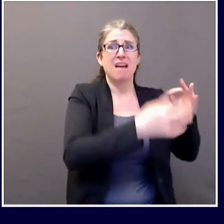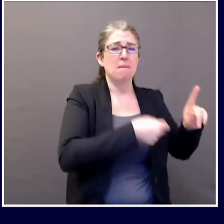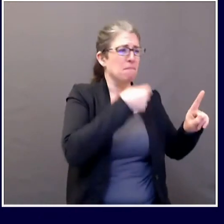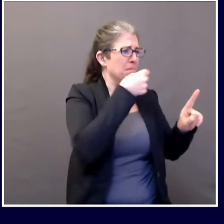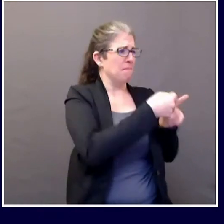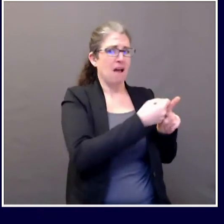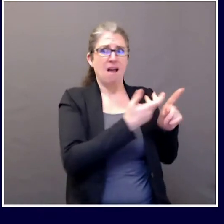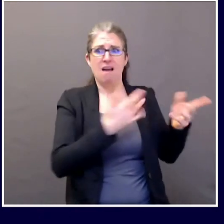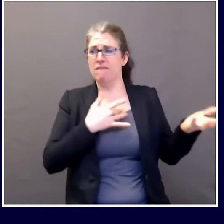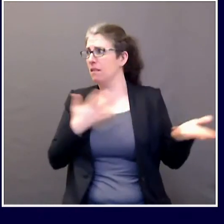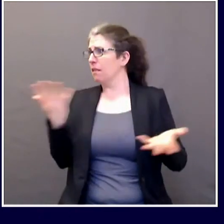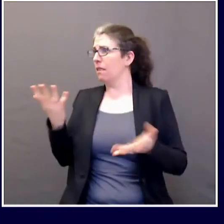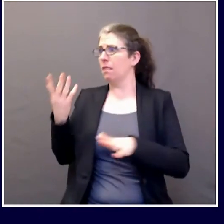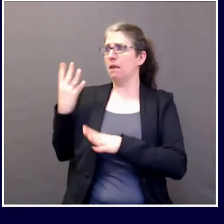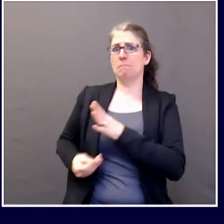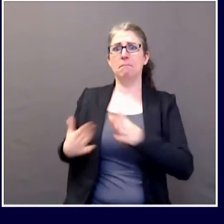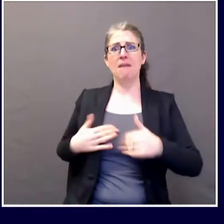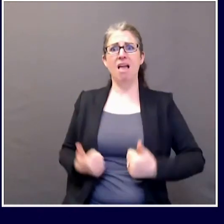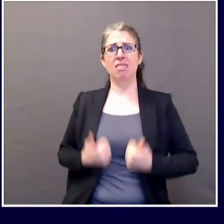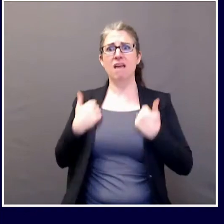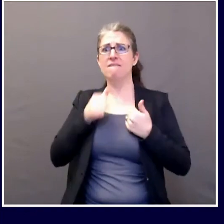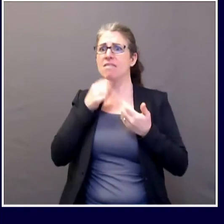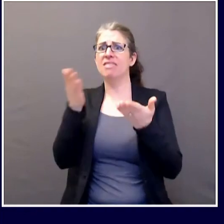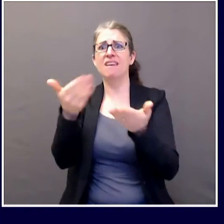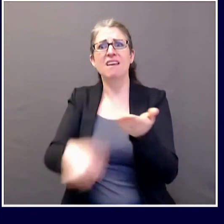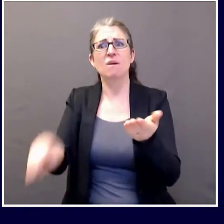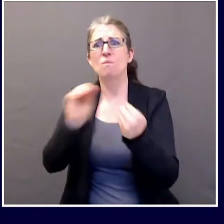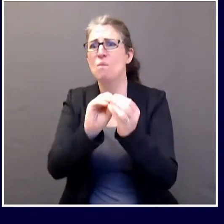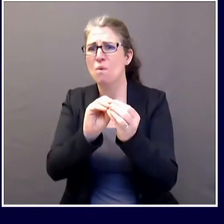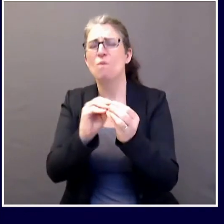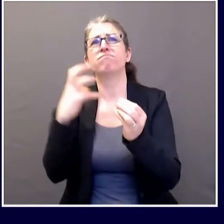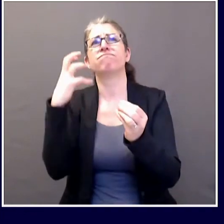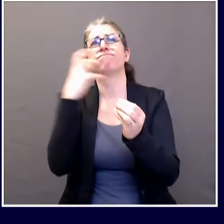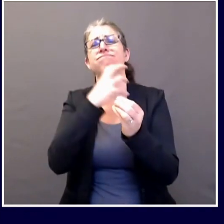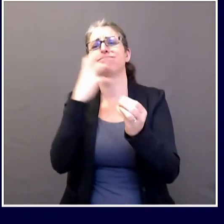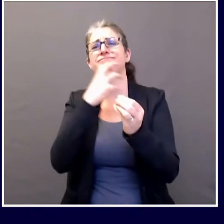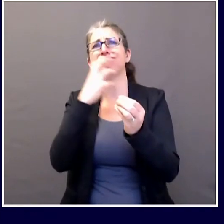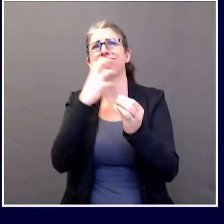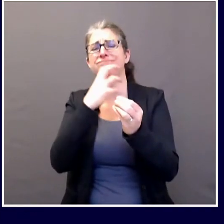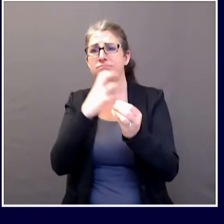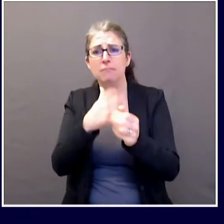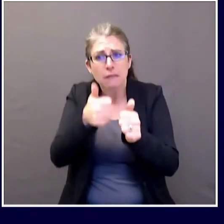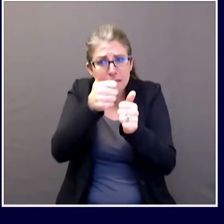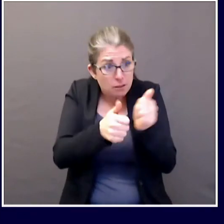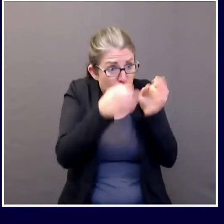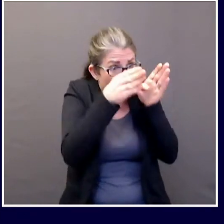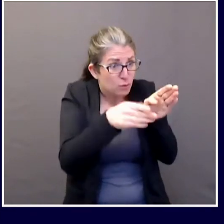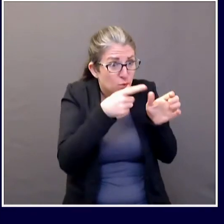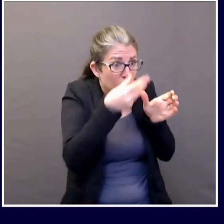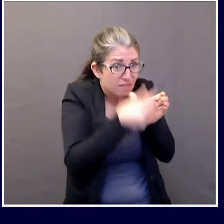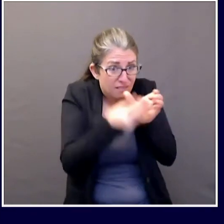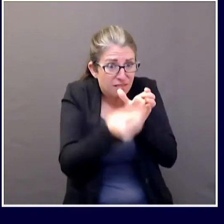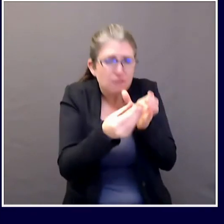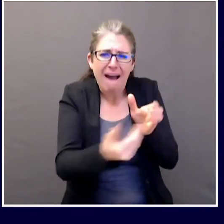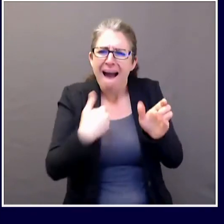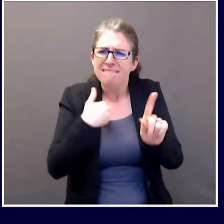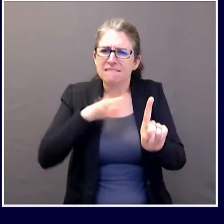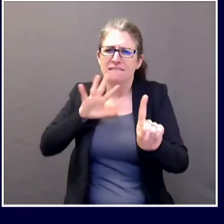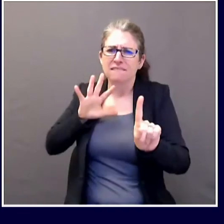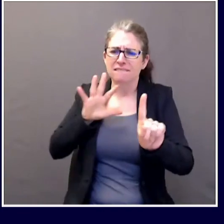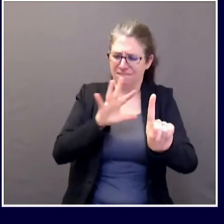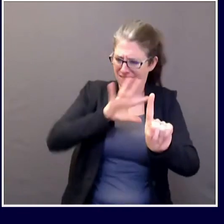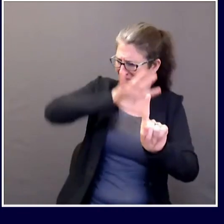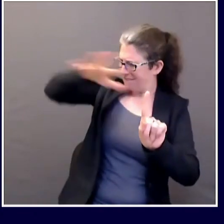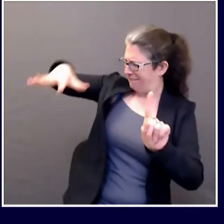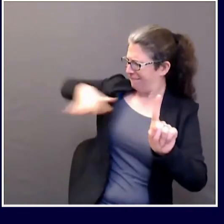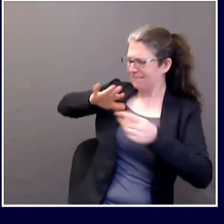colleague. Each was someone's son or daughter. Each was a source of support and light to